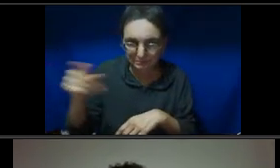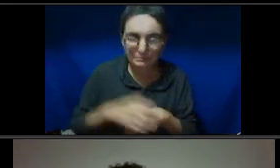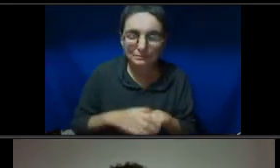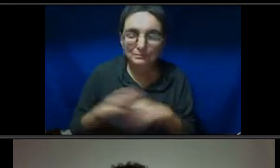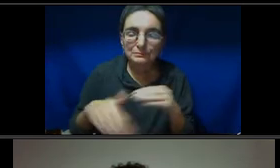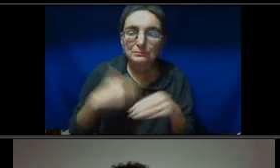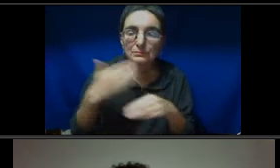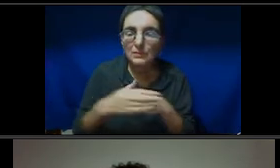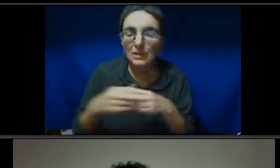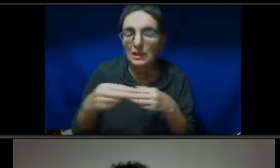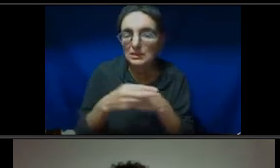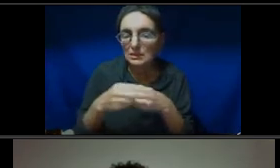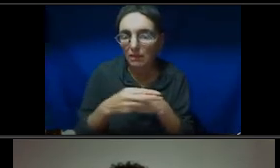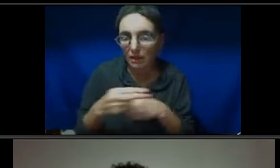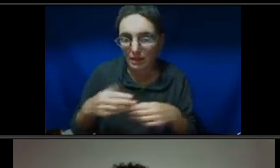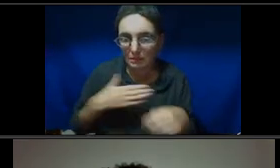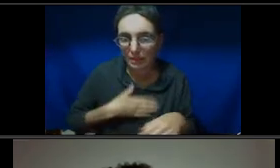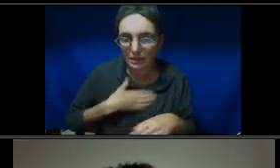please.